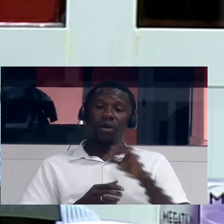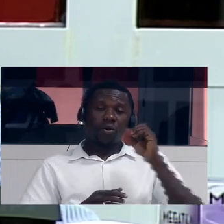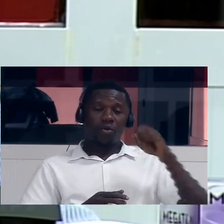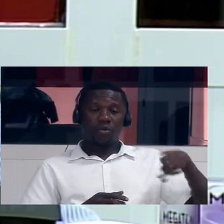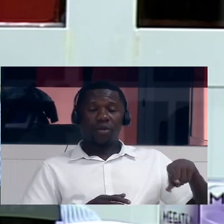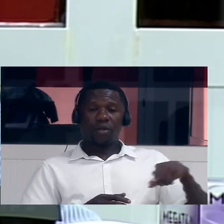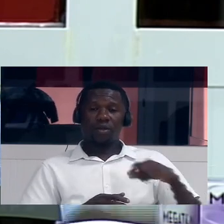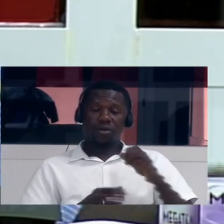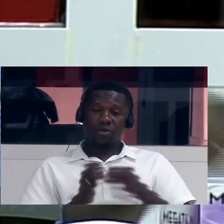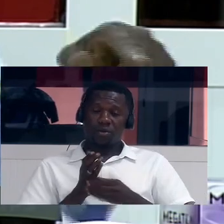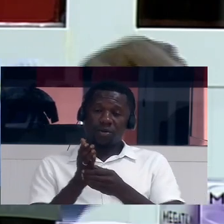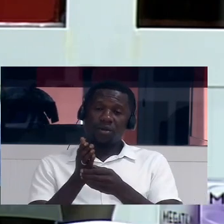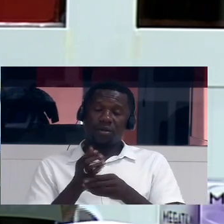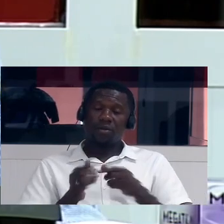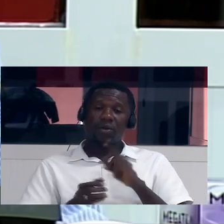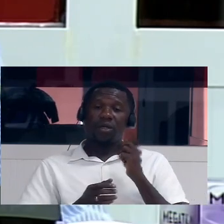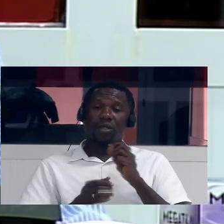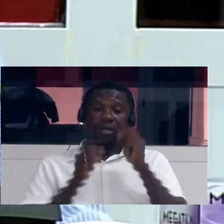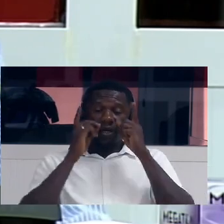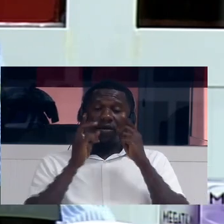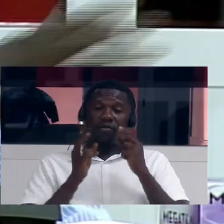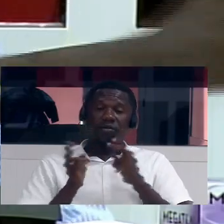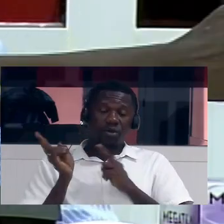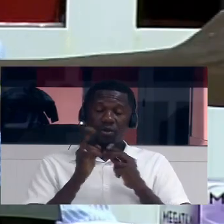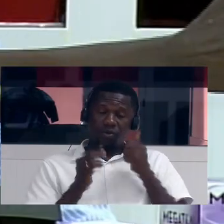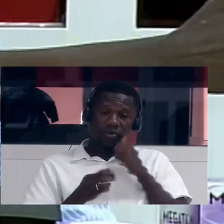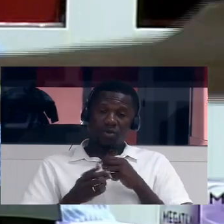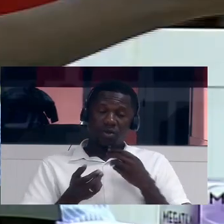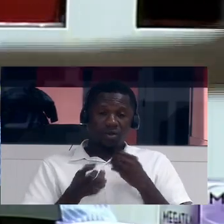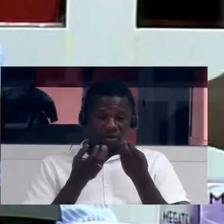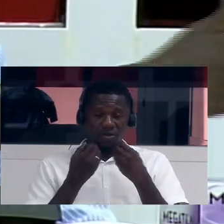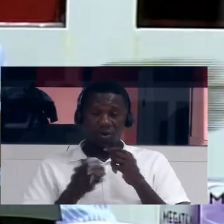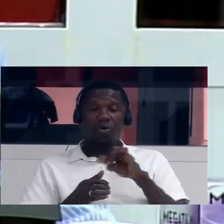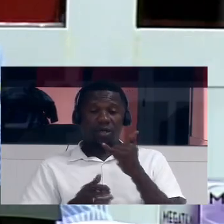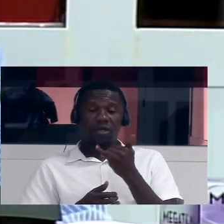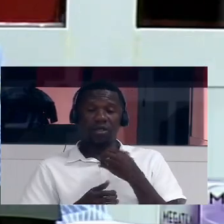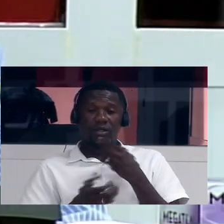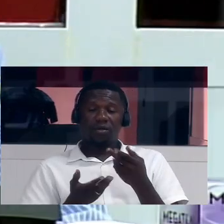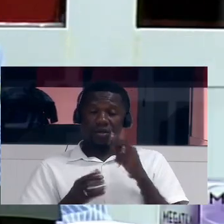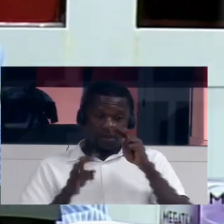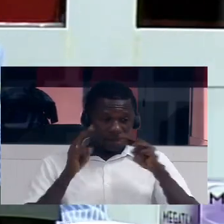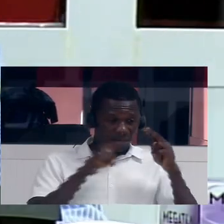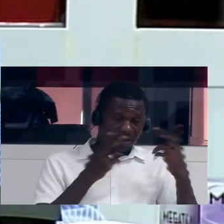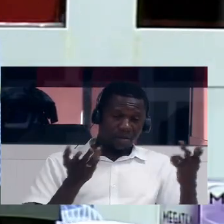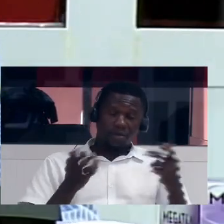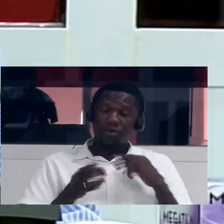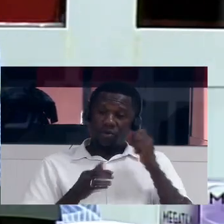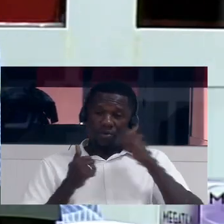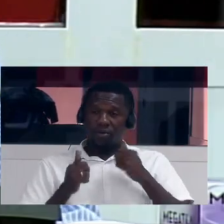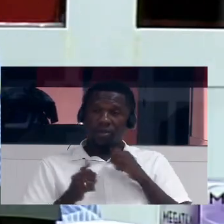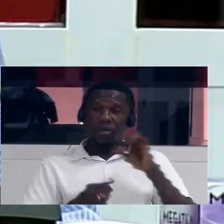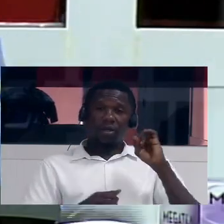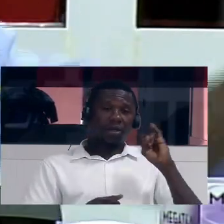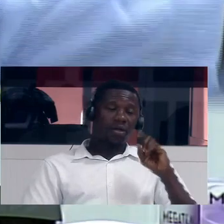live bullet used, he would have been the one to tell me that, oh, yes, because I checked the ammunition, I checked this. I am not supposed to be IG who will go to the street